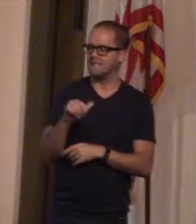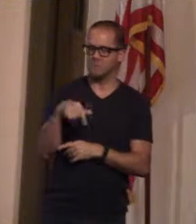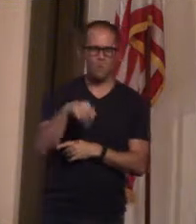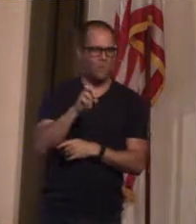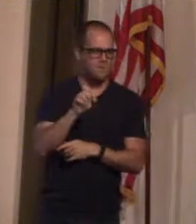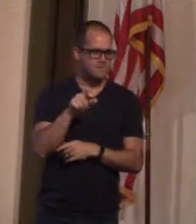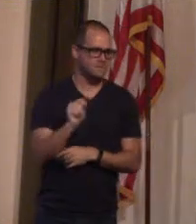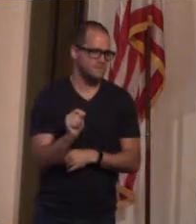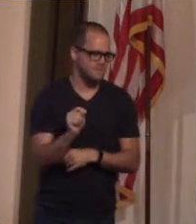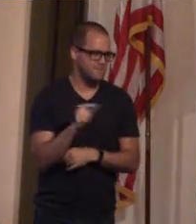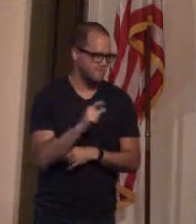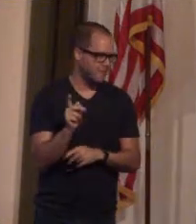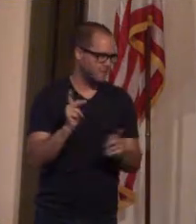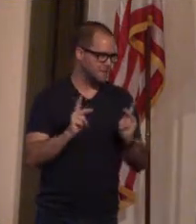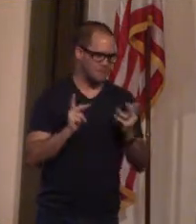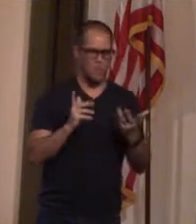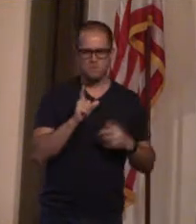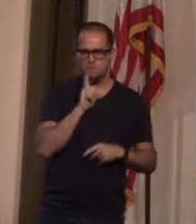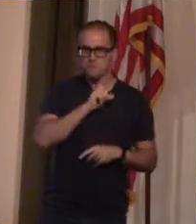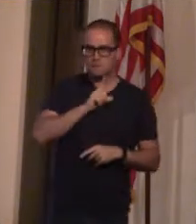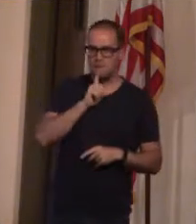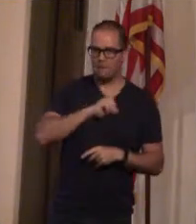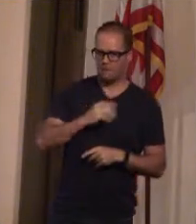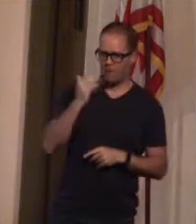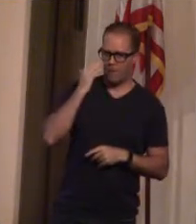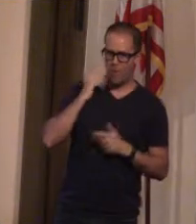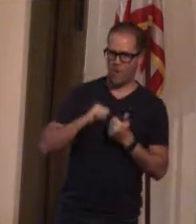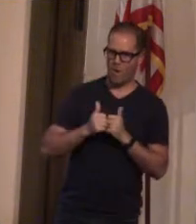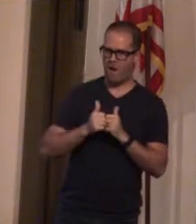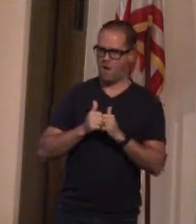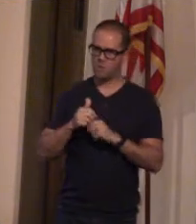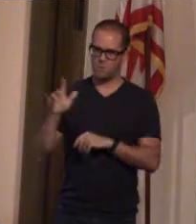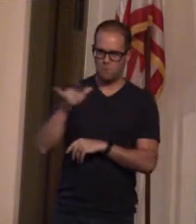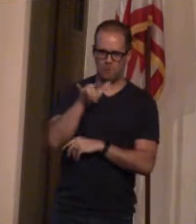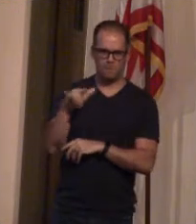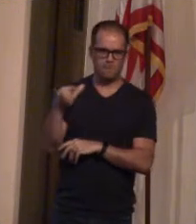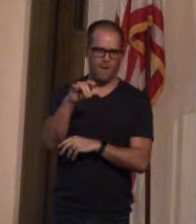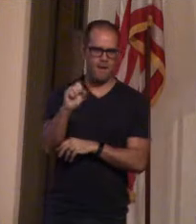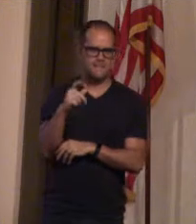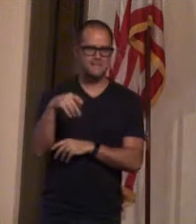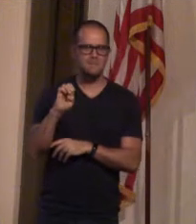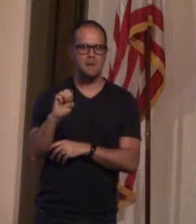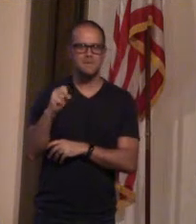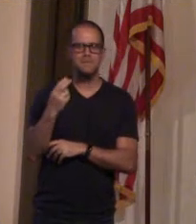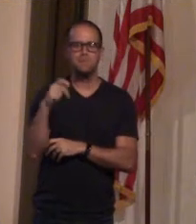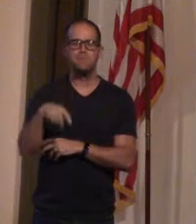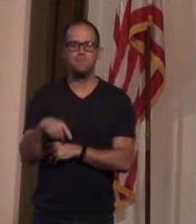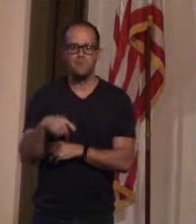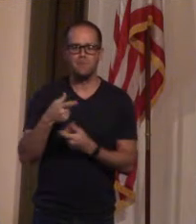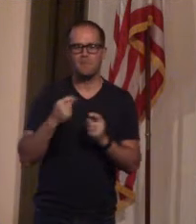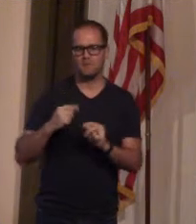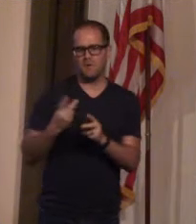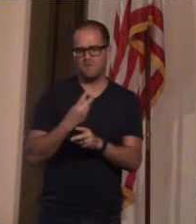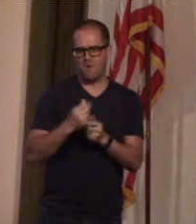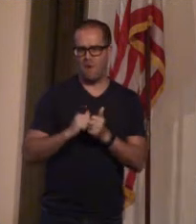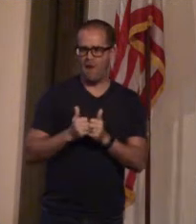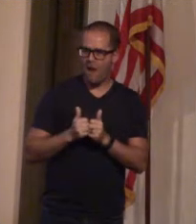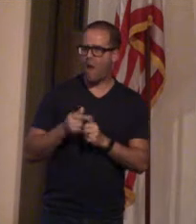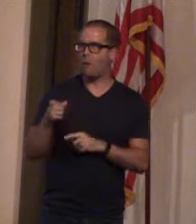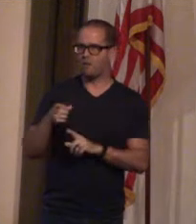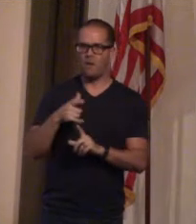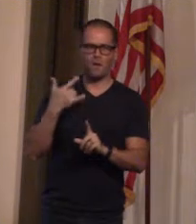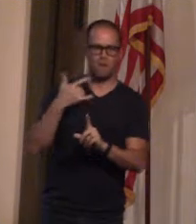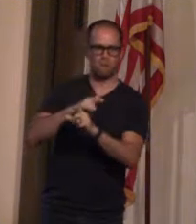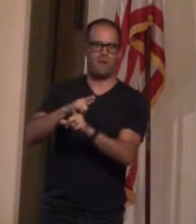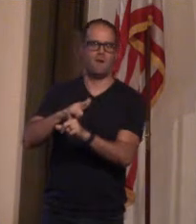advanced civilization, but I have a feeling that it was more like Galaxy Quest. Anyone with me there? Where these folks